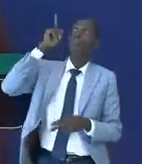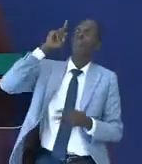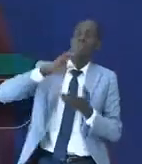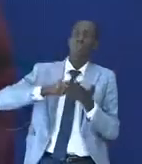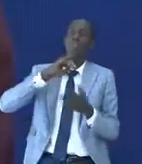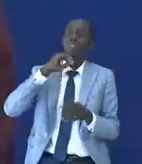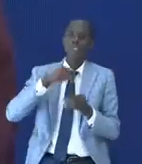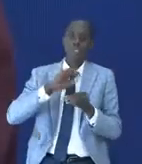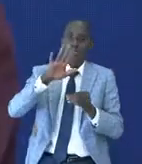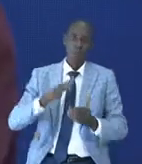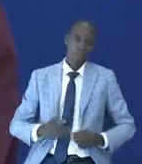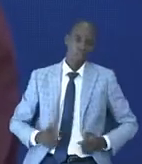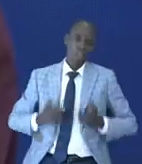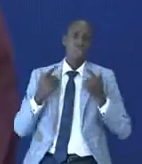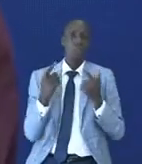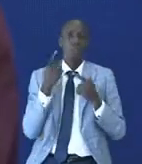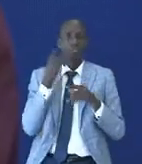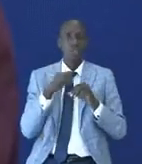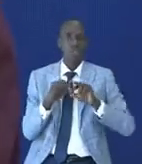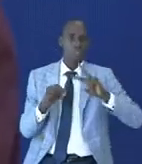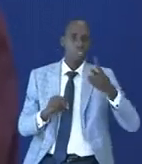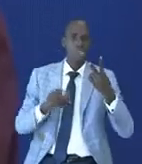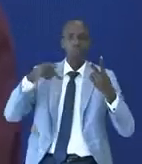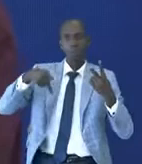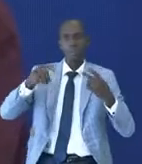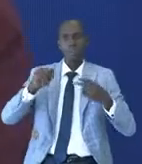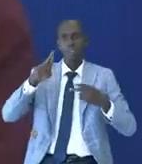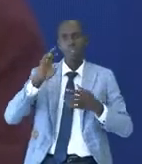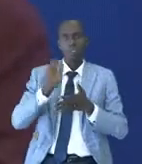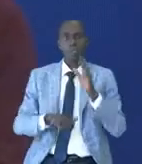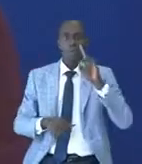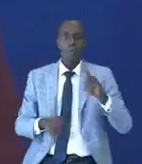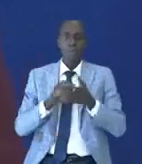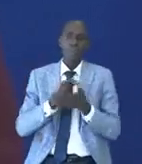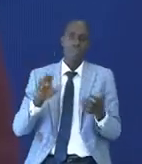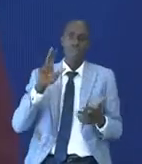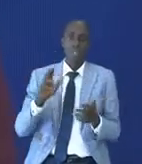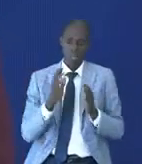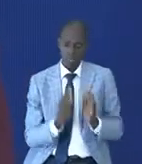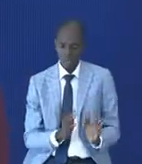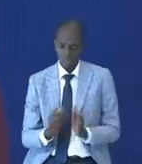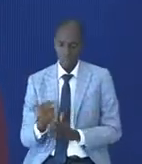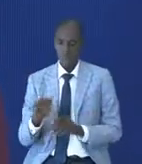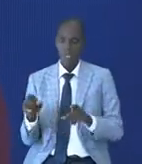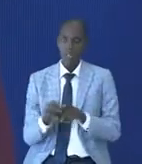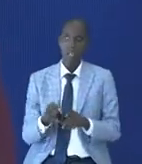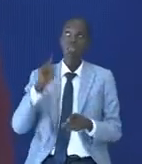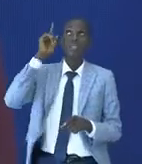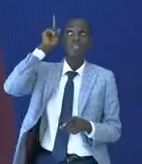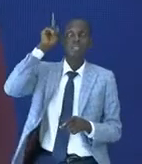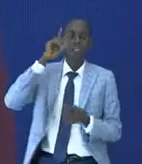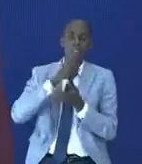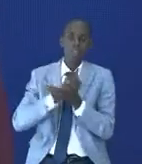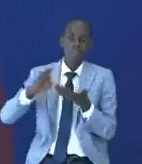your life. In 2 Peter chapter 1, reading from verse 3, according as His divine power, He